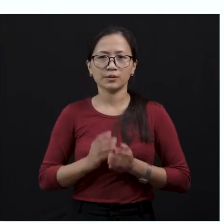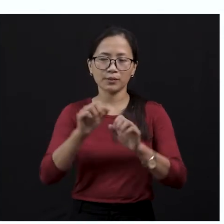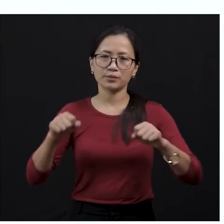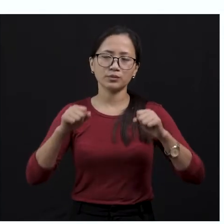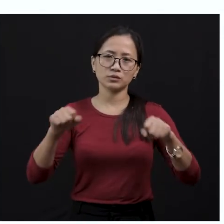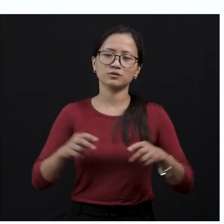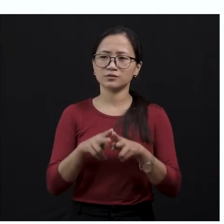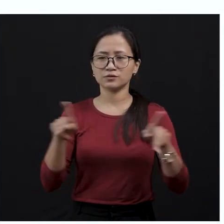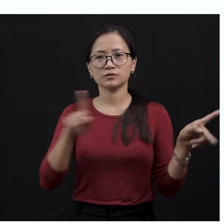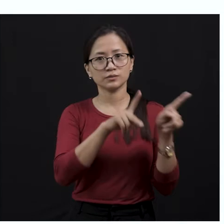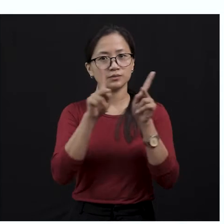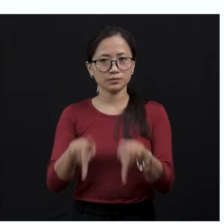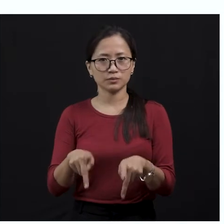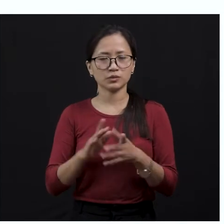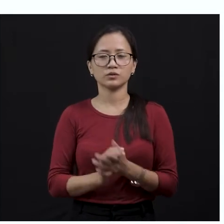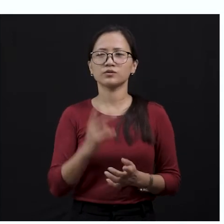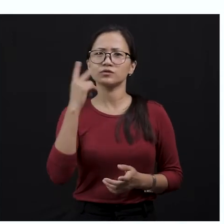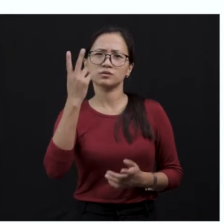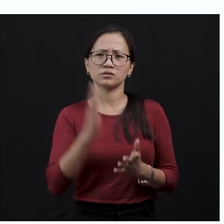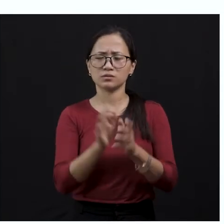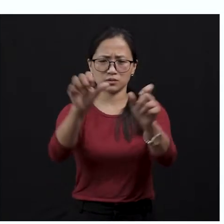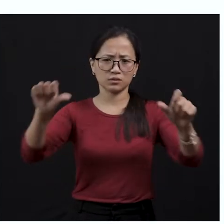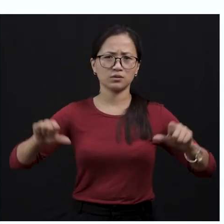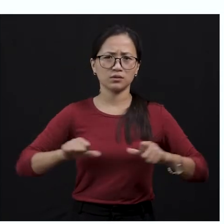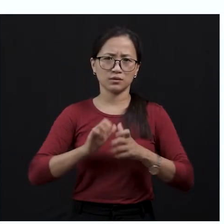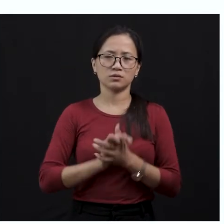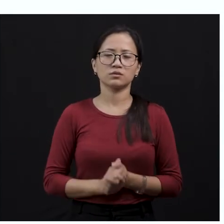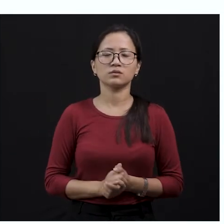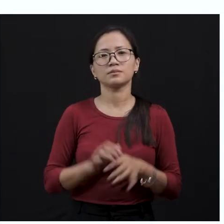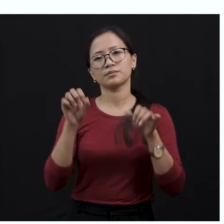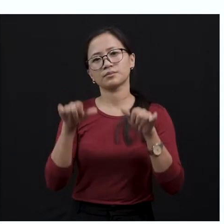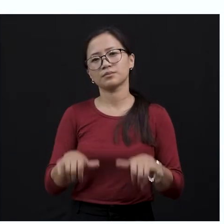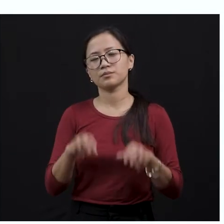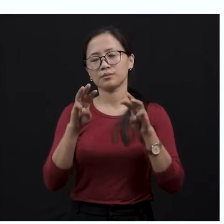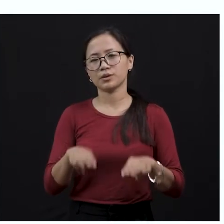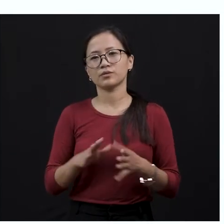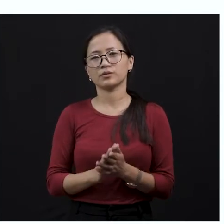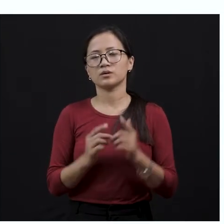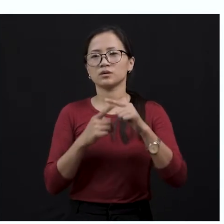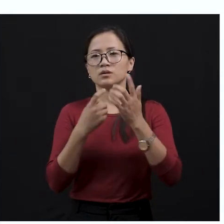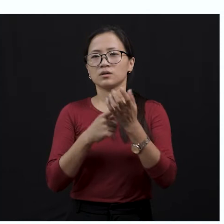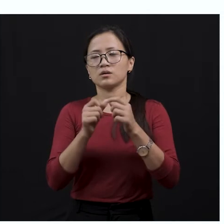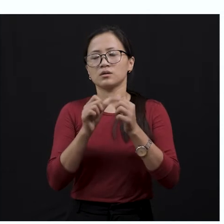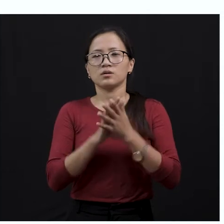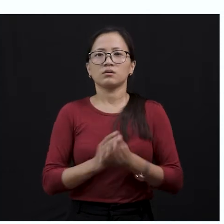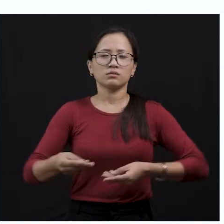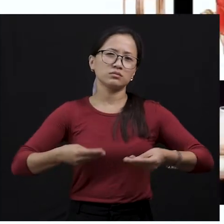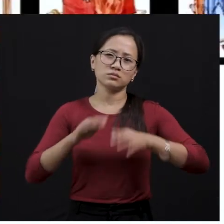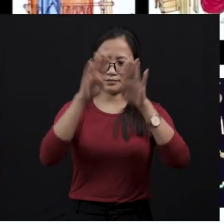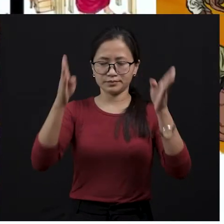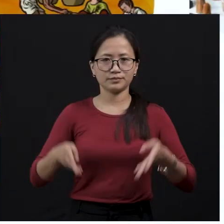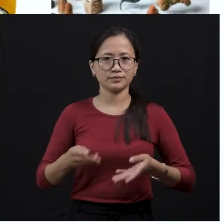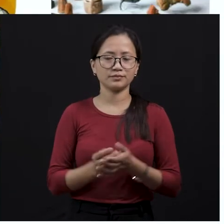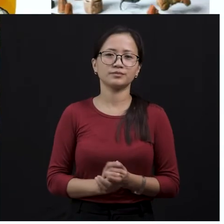different purposes, maybe for visiting other areas, or maybe for trade or for any business